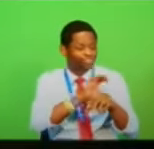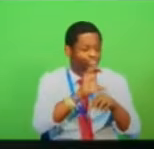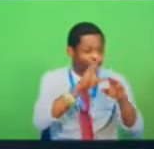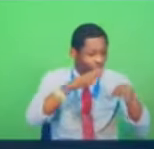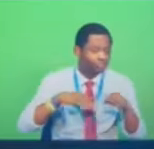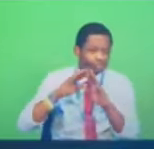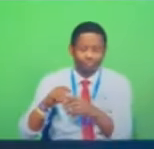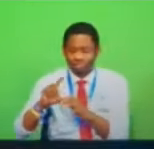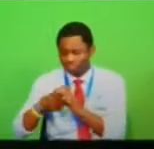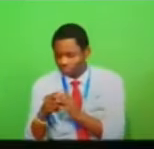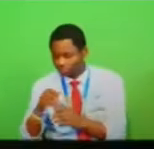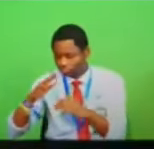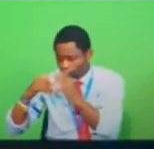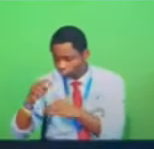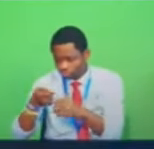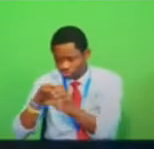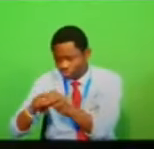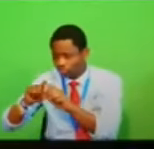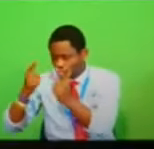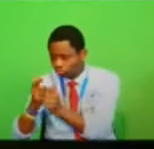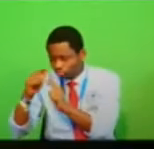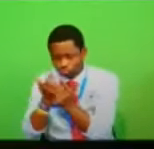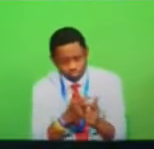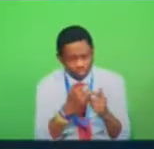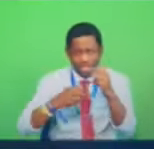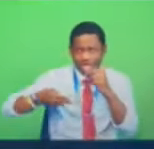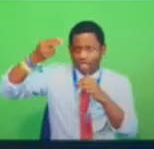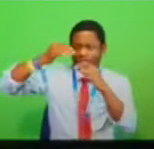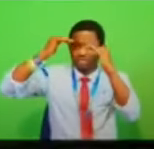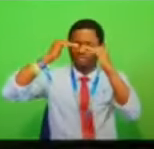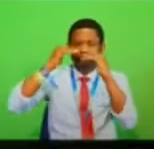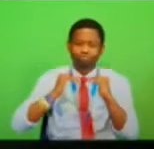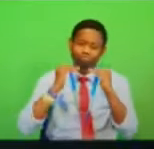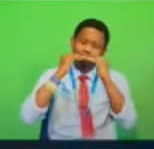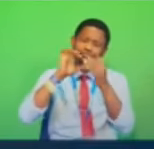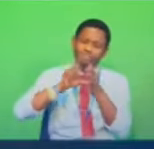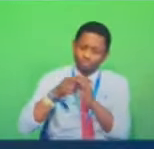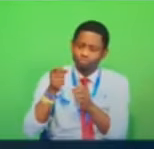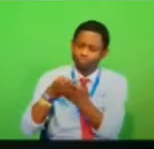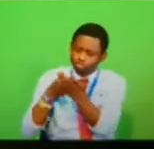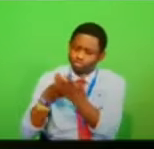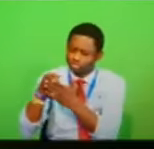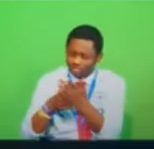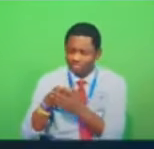that would be part of the discussion at high levels so that issues about climate